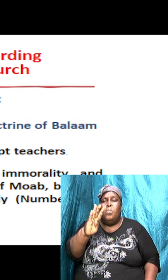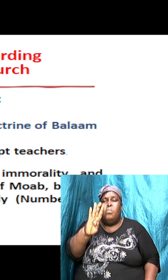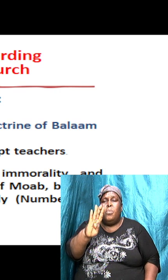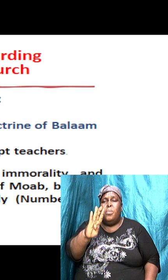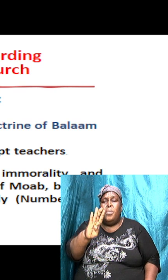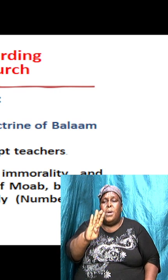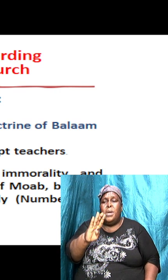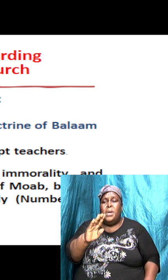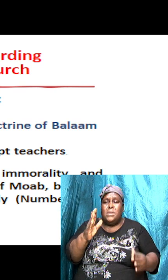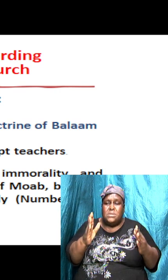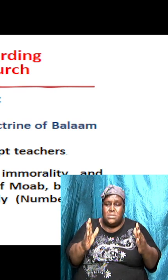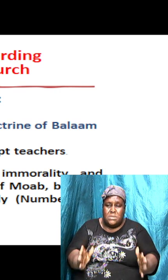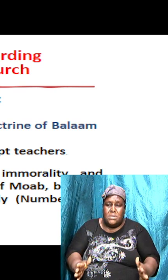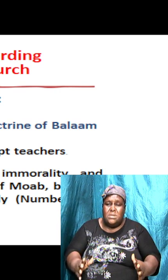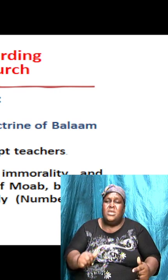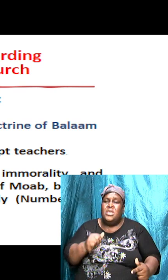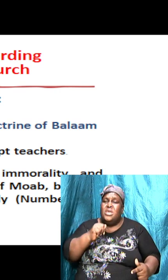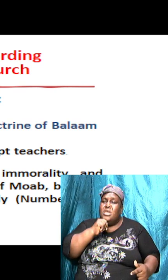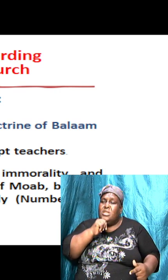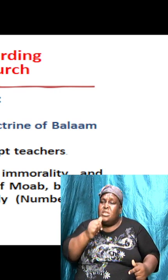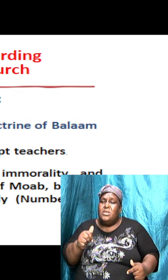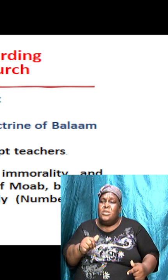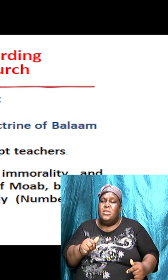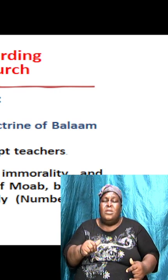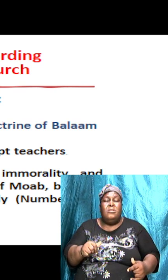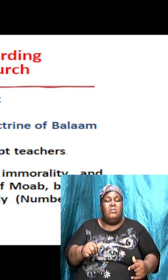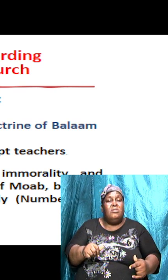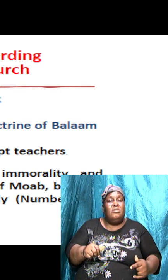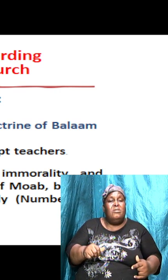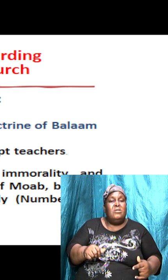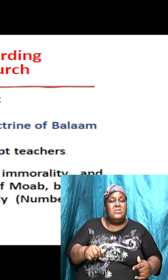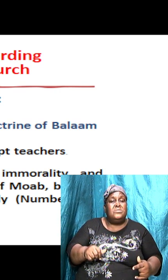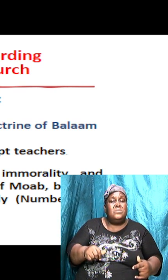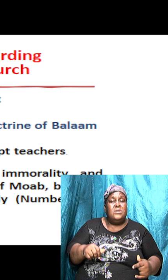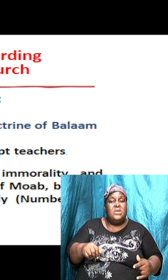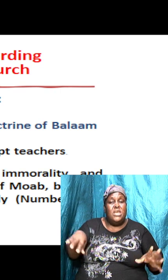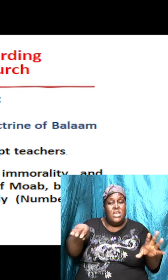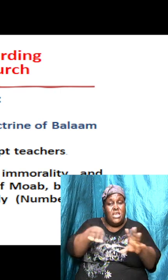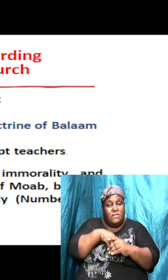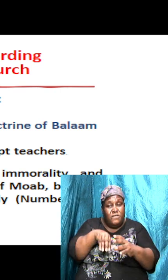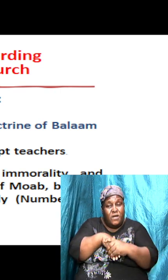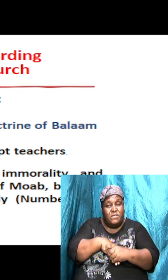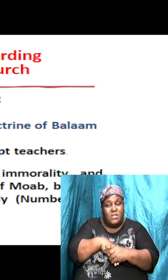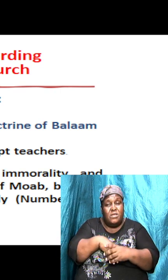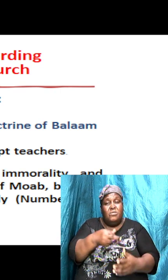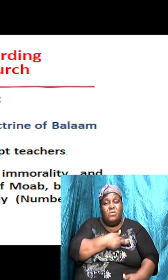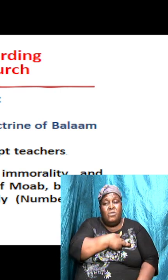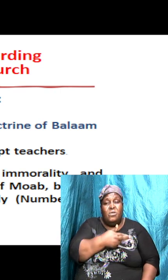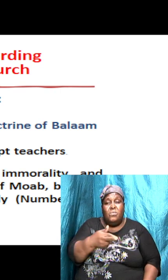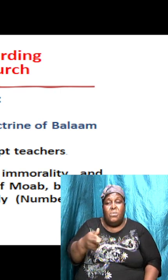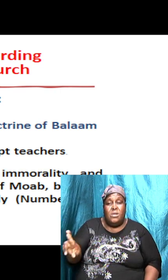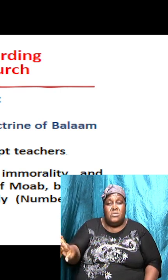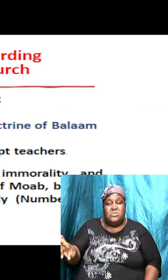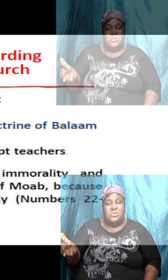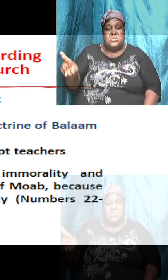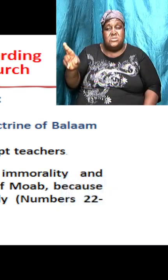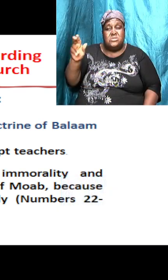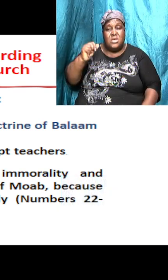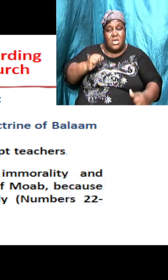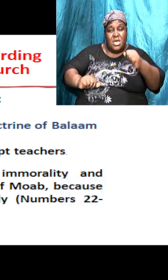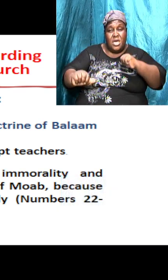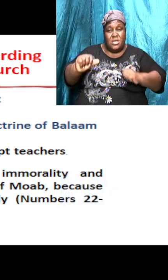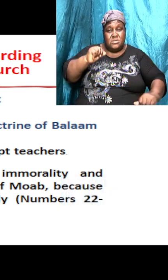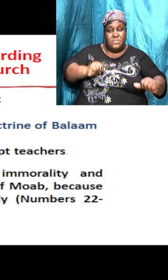world, God told them not to participate in any of the religious activities that they were engaged in, because what